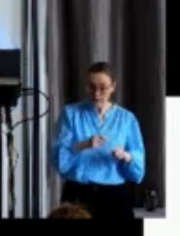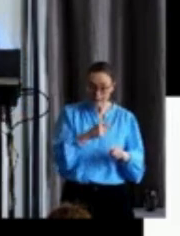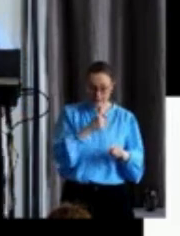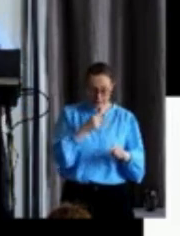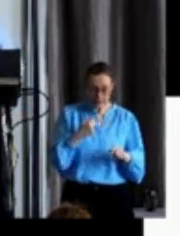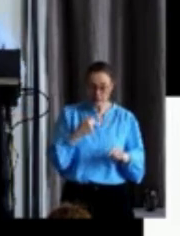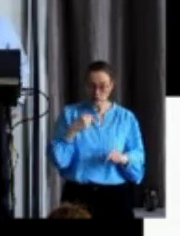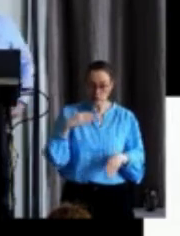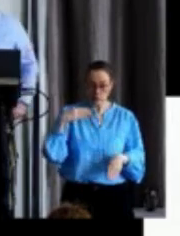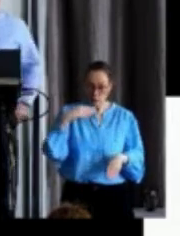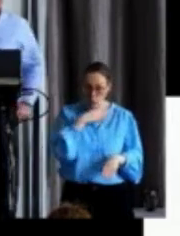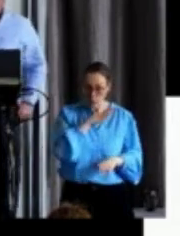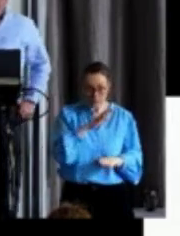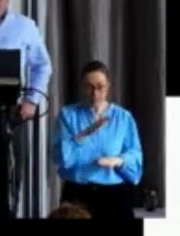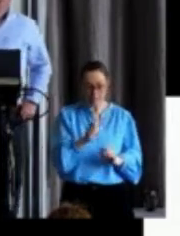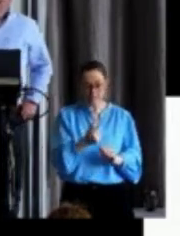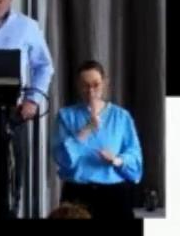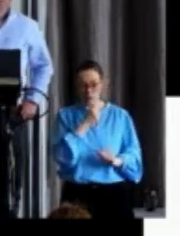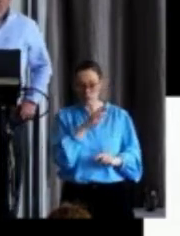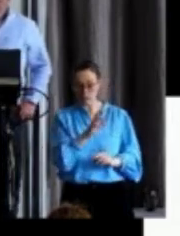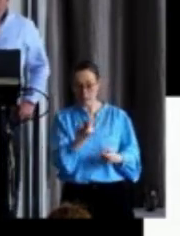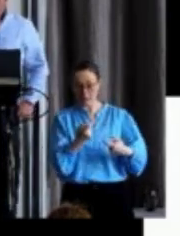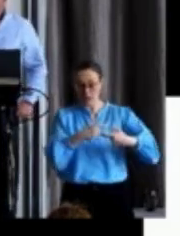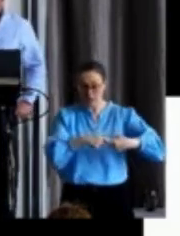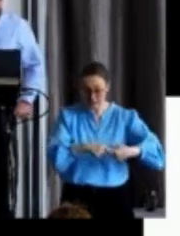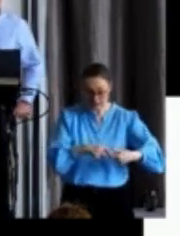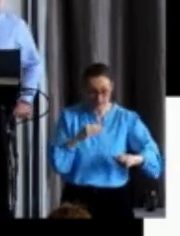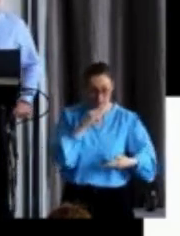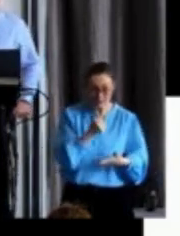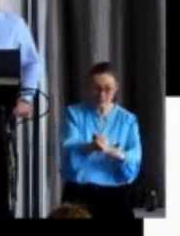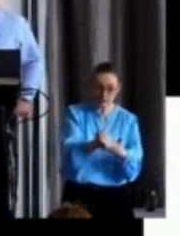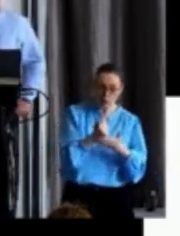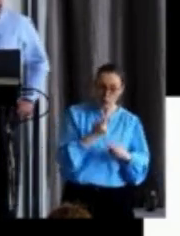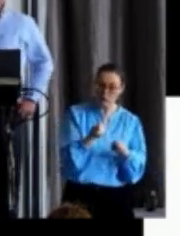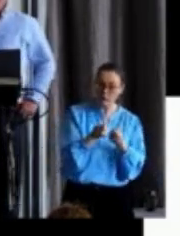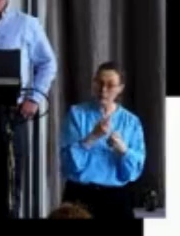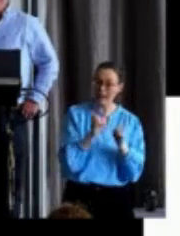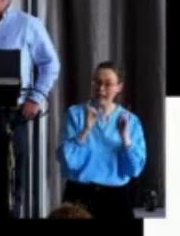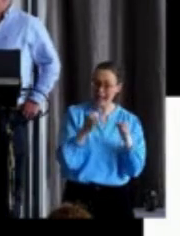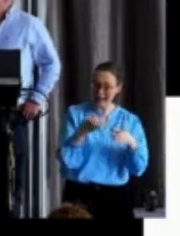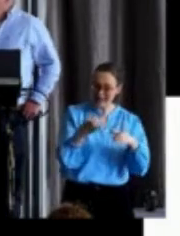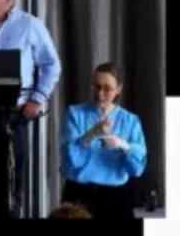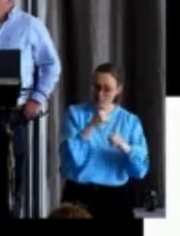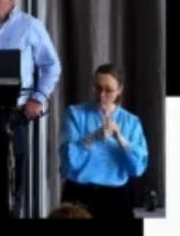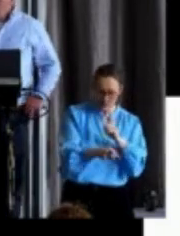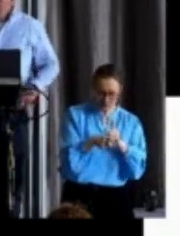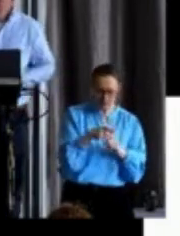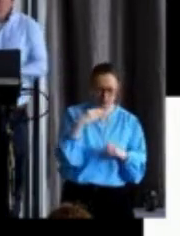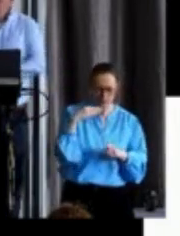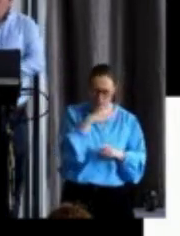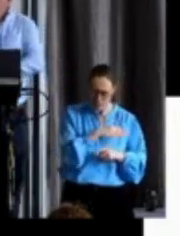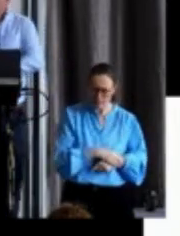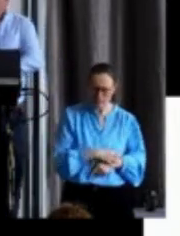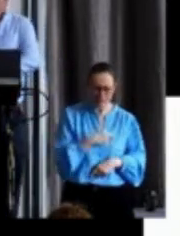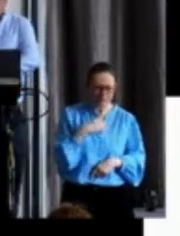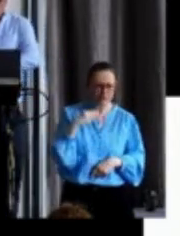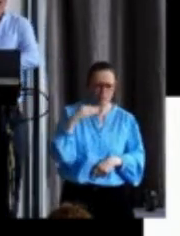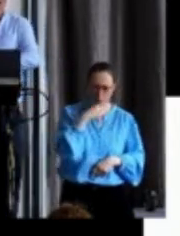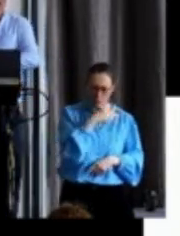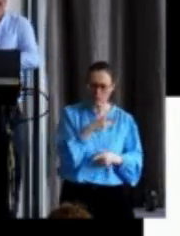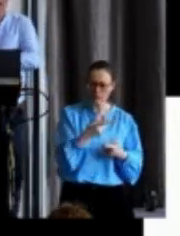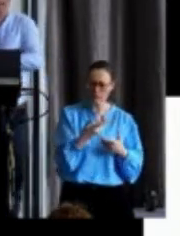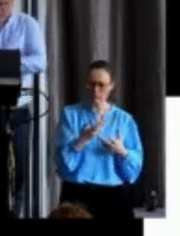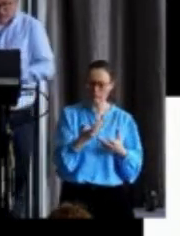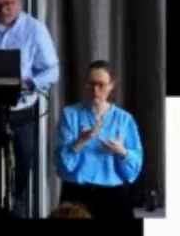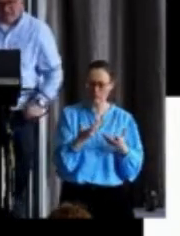contact is vitally important. Support and treatment by healthcare professional cannot be overstated. So it's really important that this would